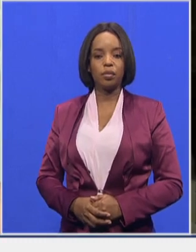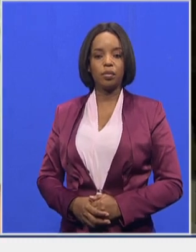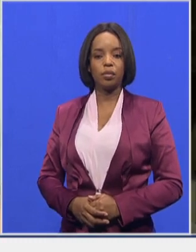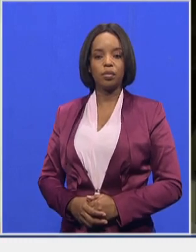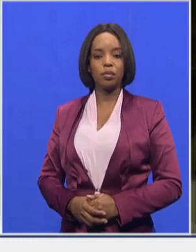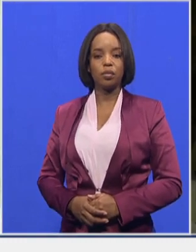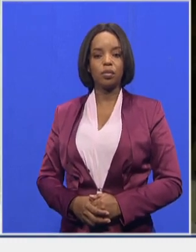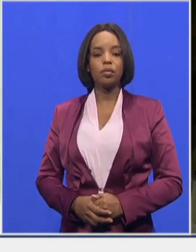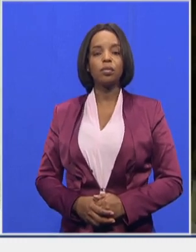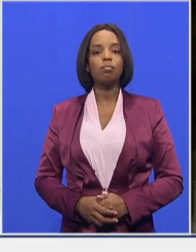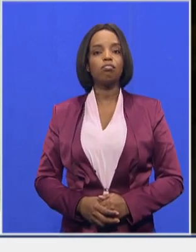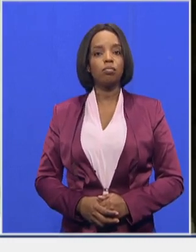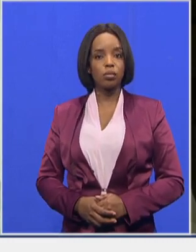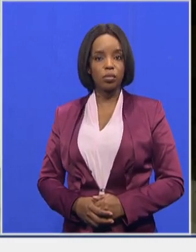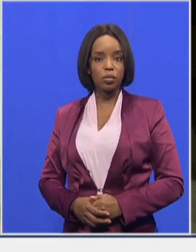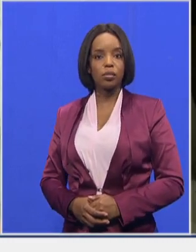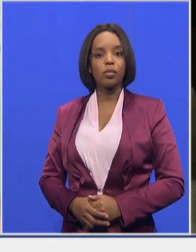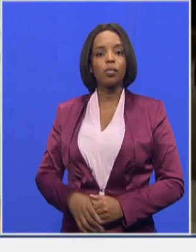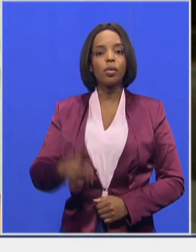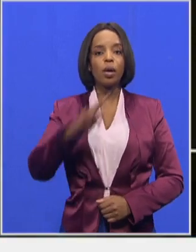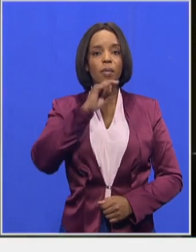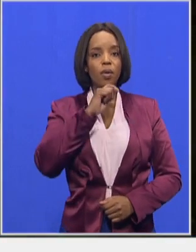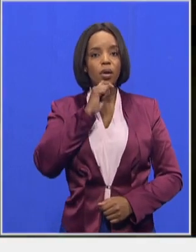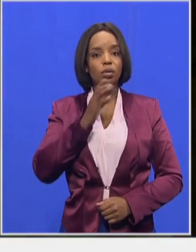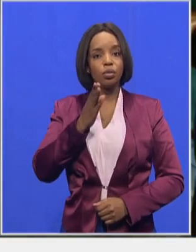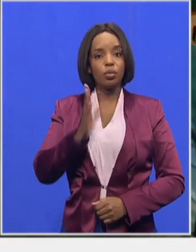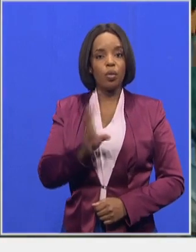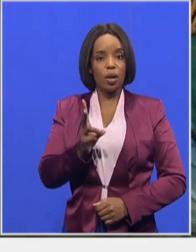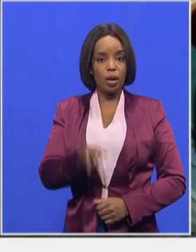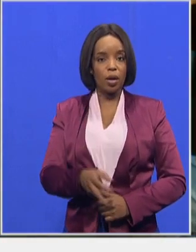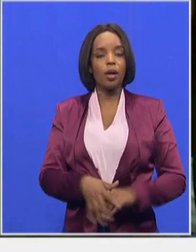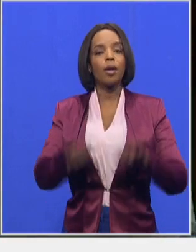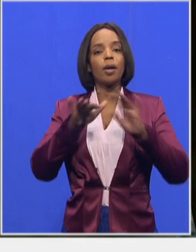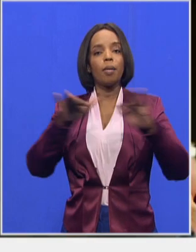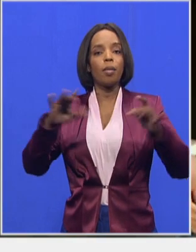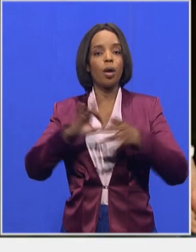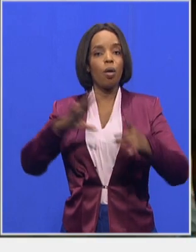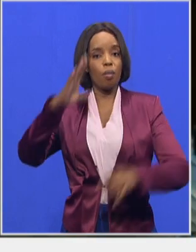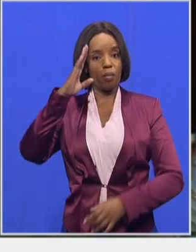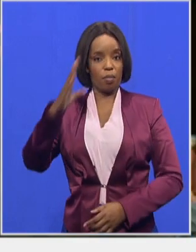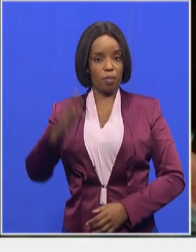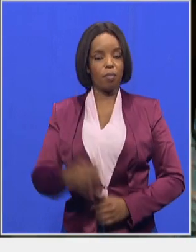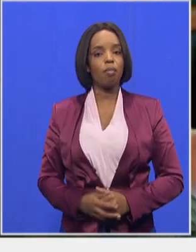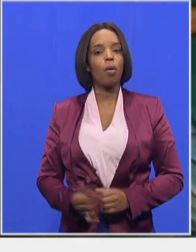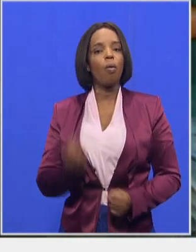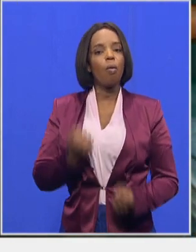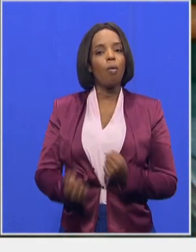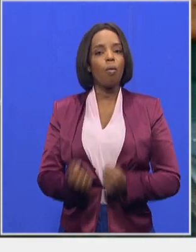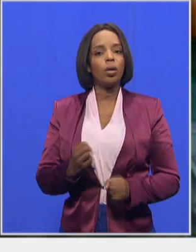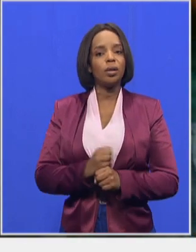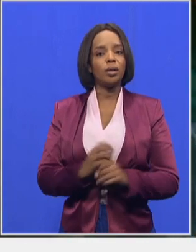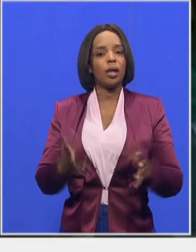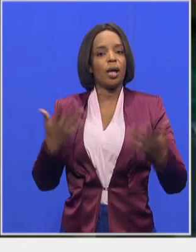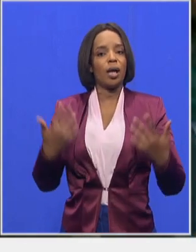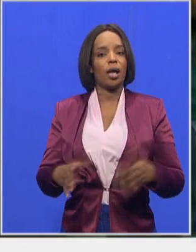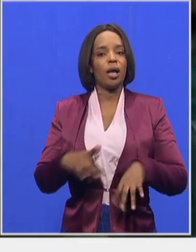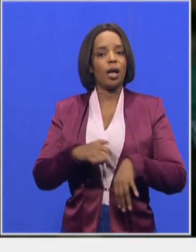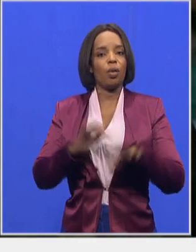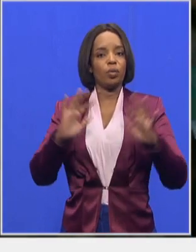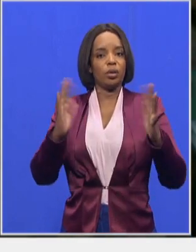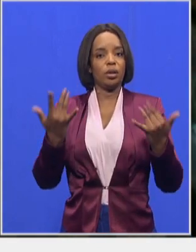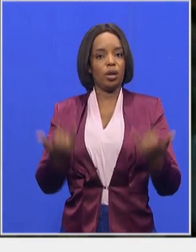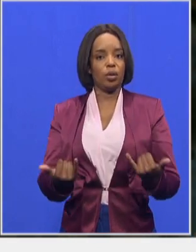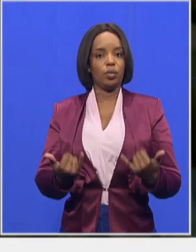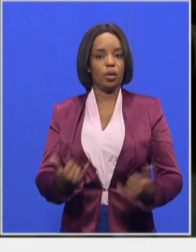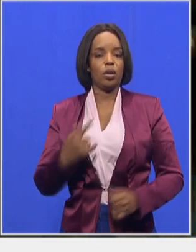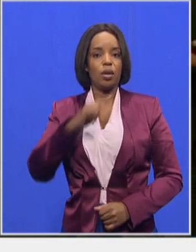Well, a very good morning to you once again, Desiree, and to the viewers. Yes, so court started promptly at 10 o'clock this morning, and we did see that